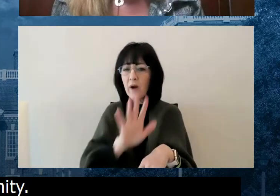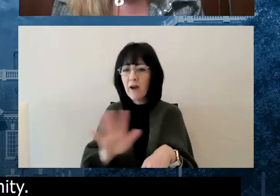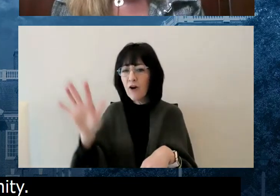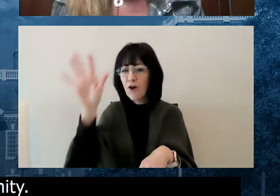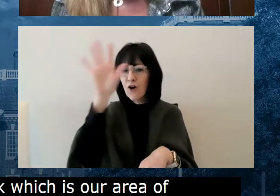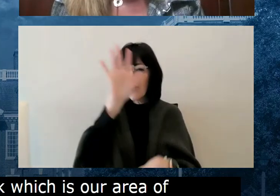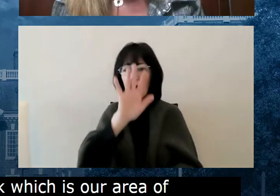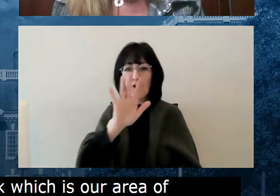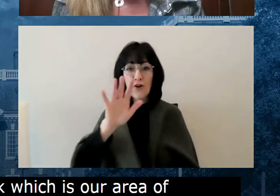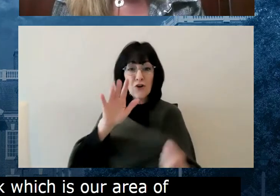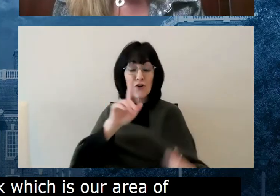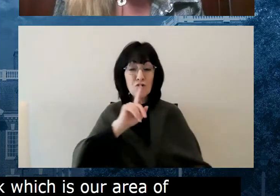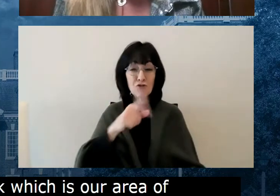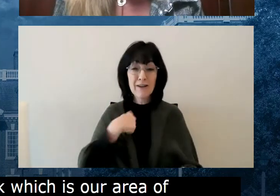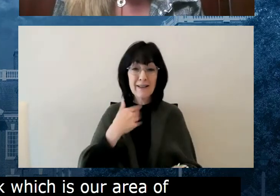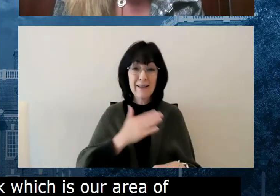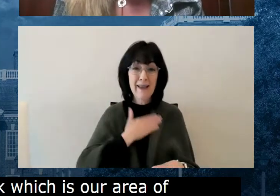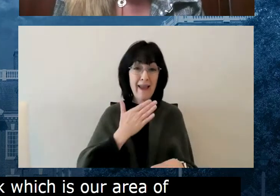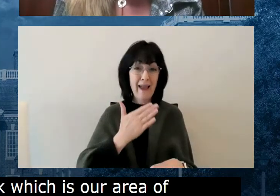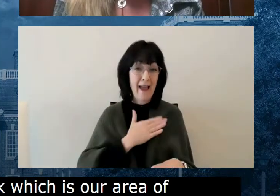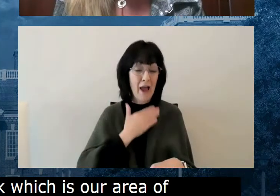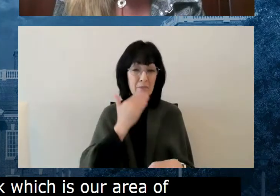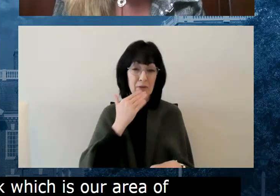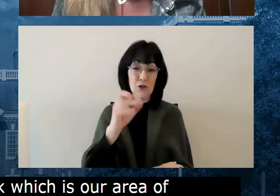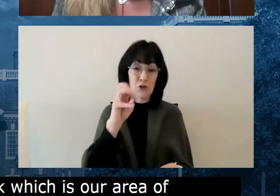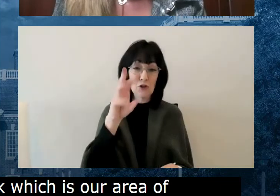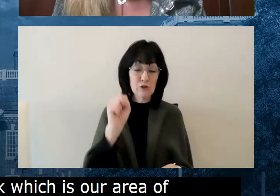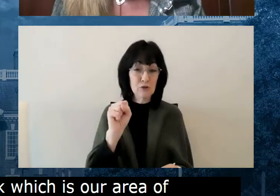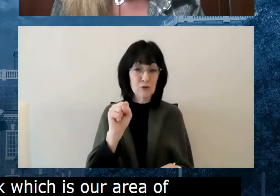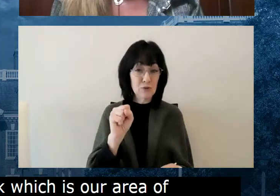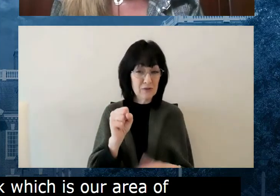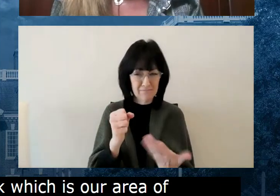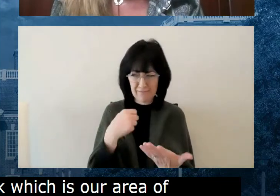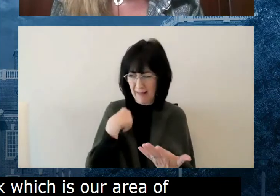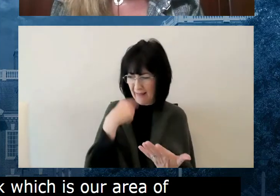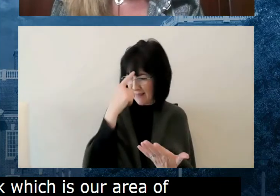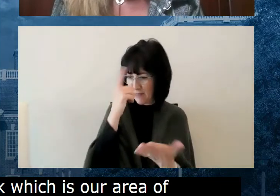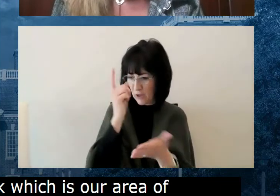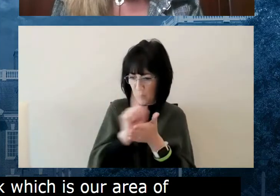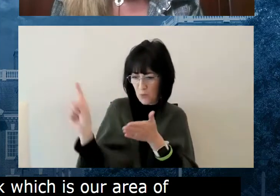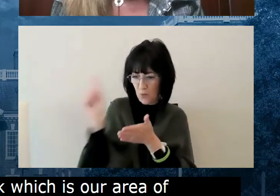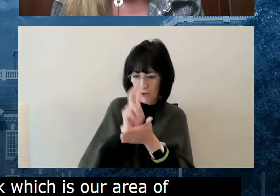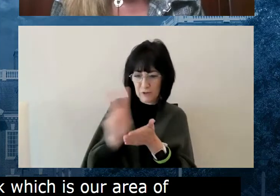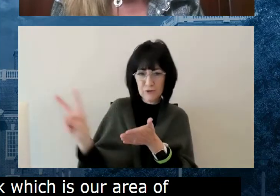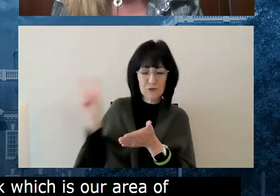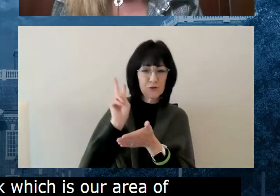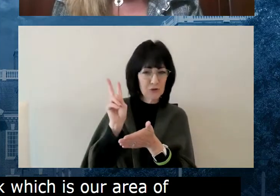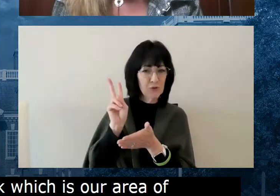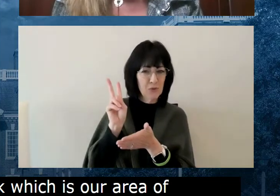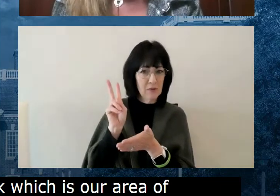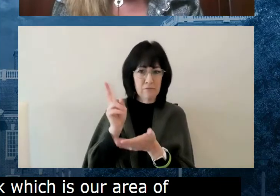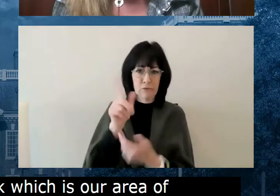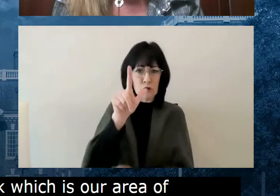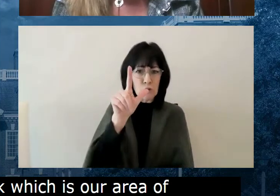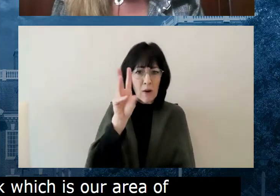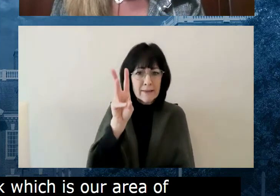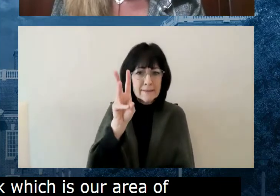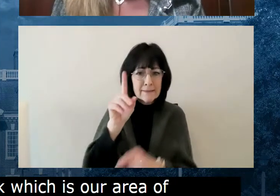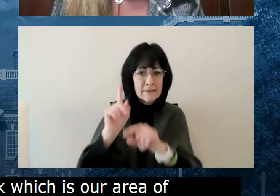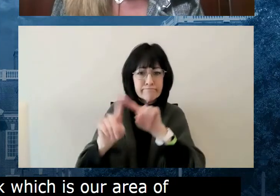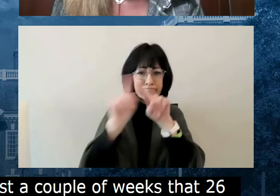couple of weeks ago where we had 26 zip codes that surpassed the criteria we've